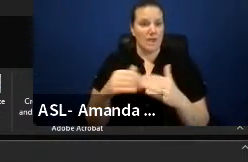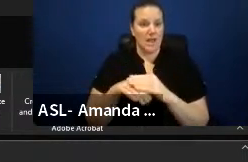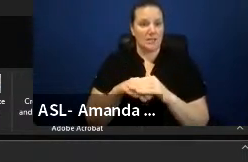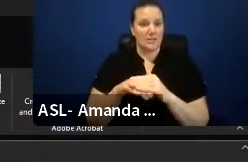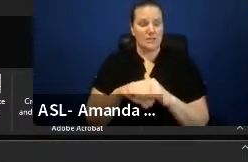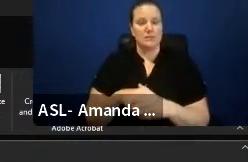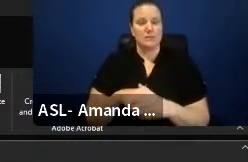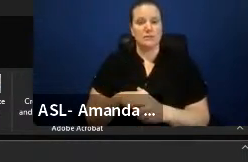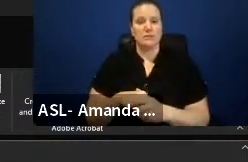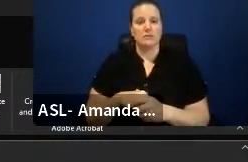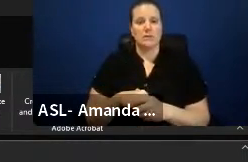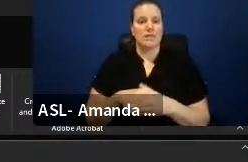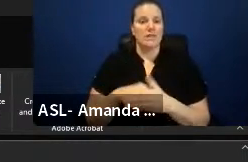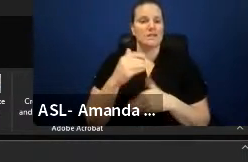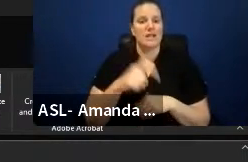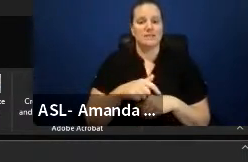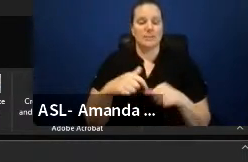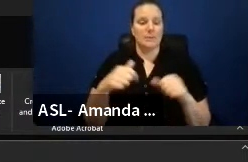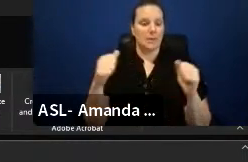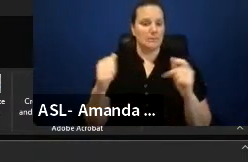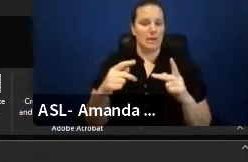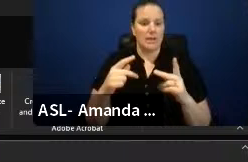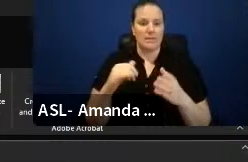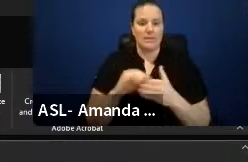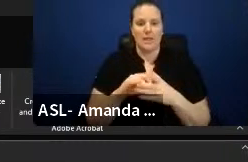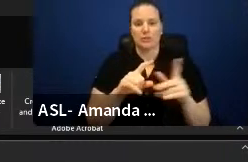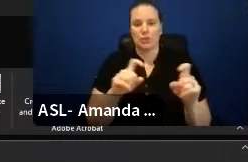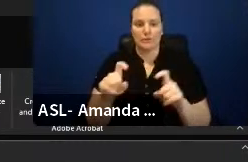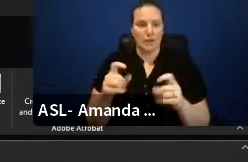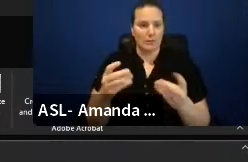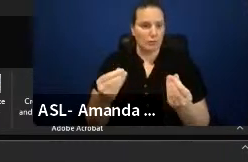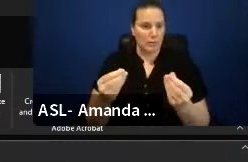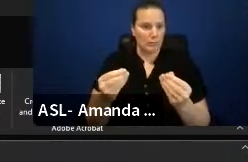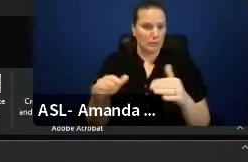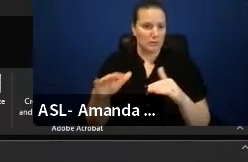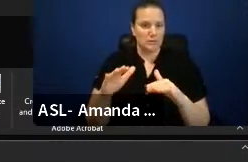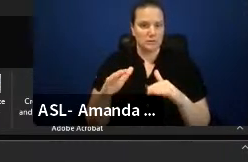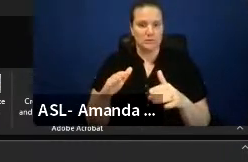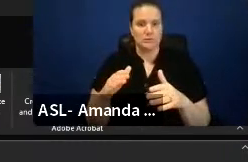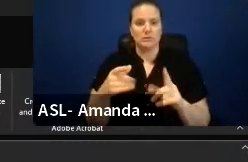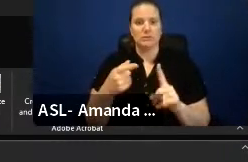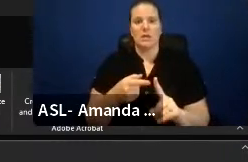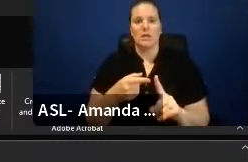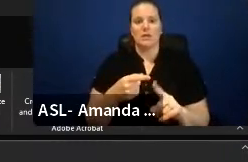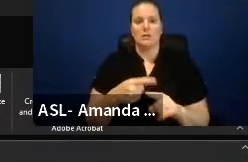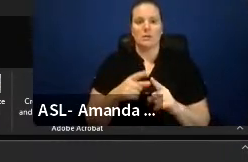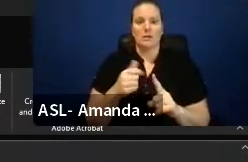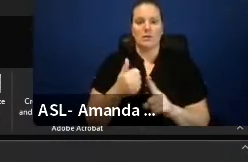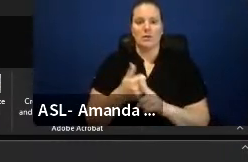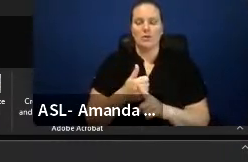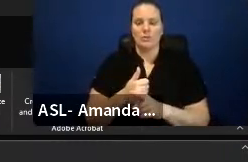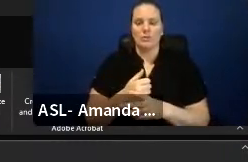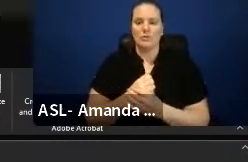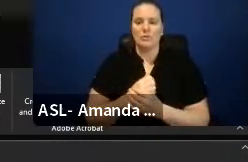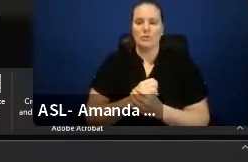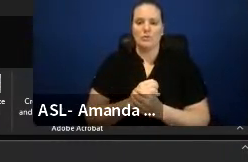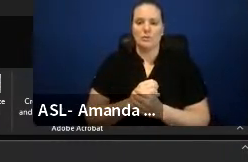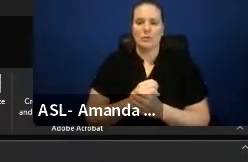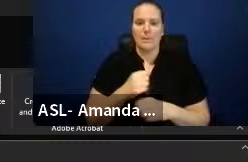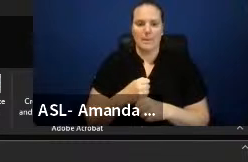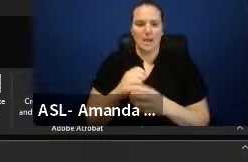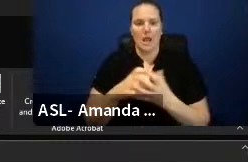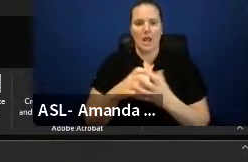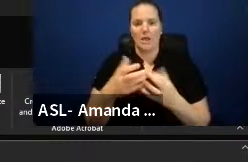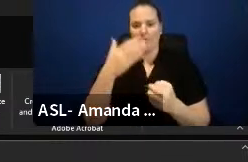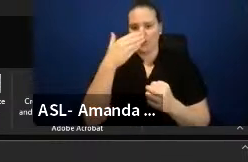hoping that next time this comes back, that sort of survey of properties is present, so that we can, like, cause there is this other thing about create possible waterfront